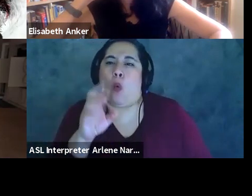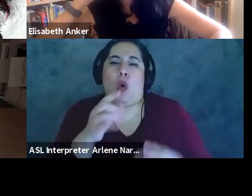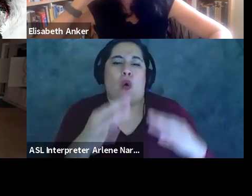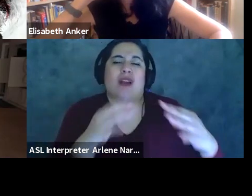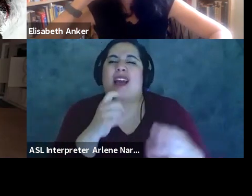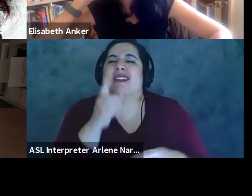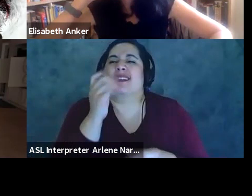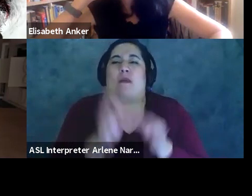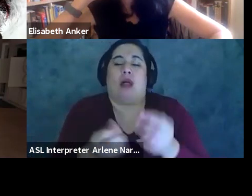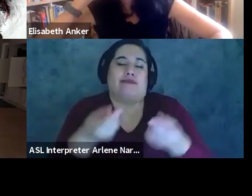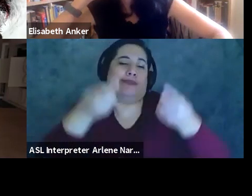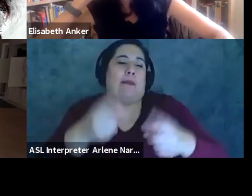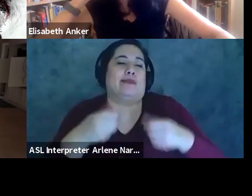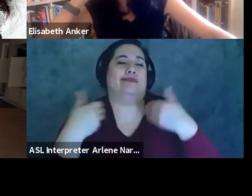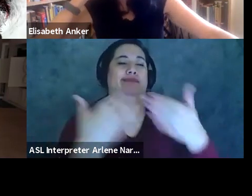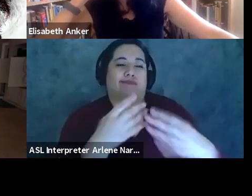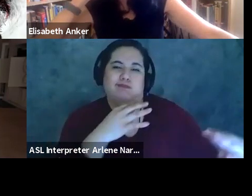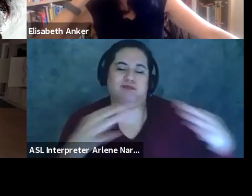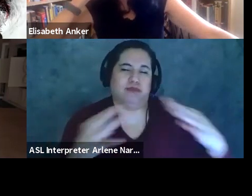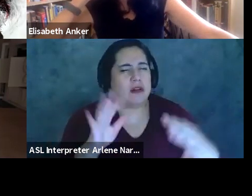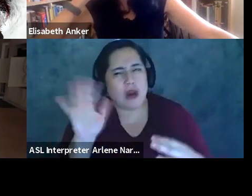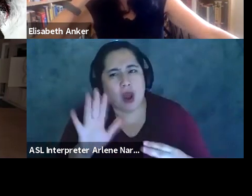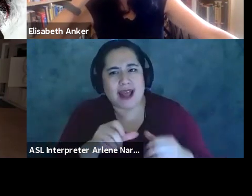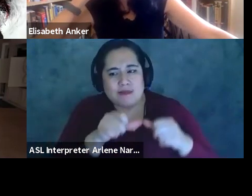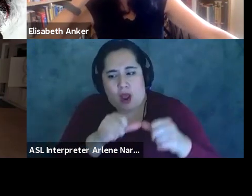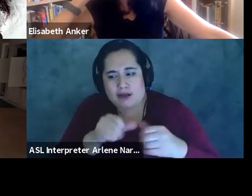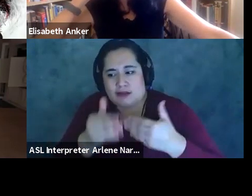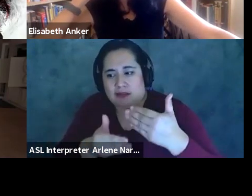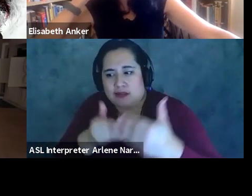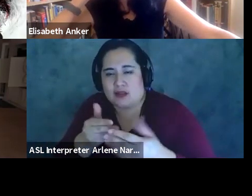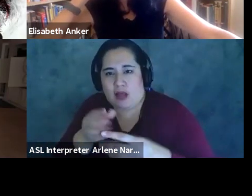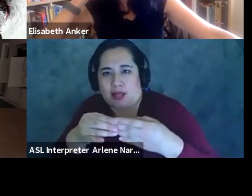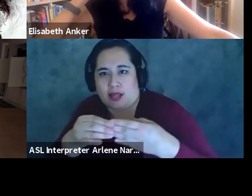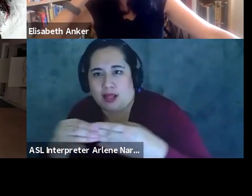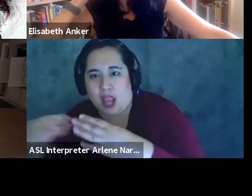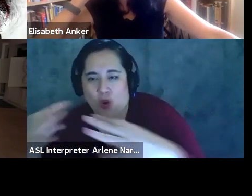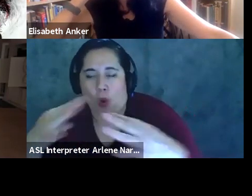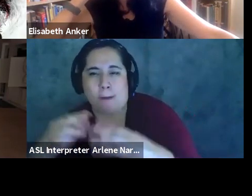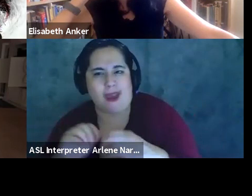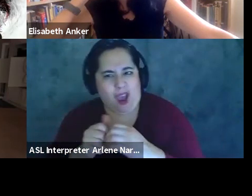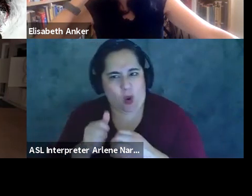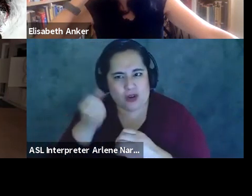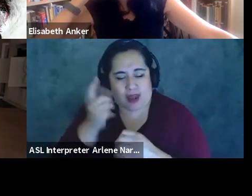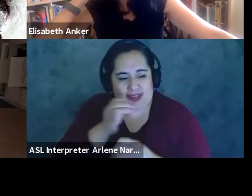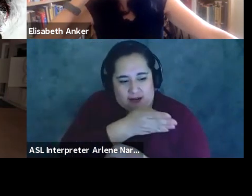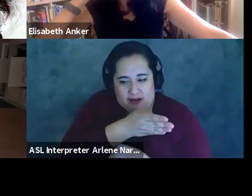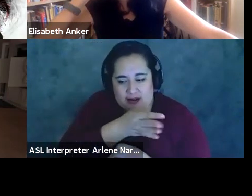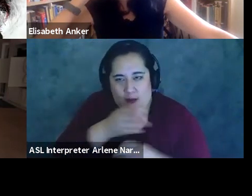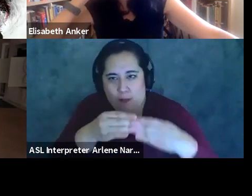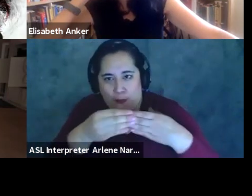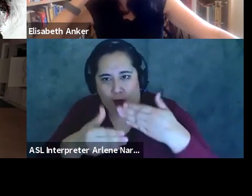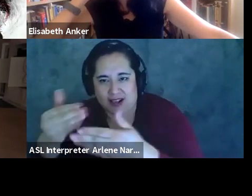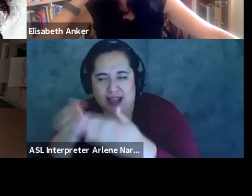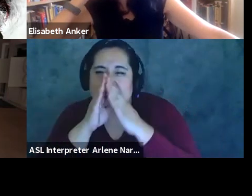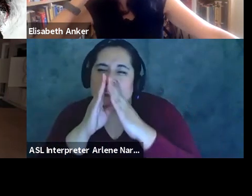don't fall from the sky. So there is a continued process. But how do we understand the long process of this silent battle, which